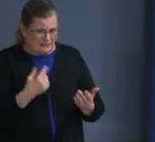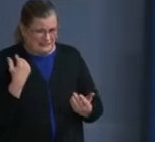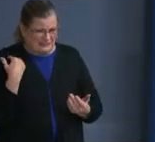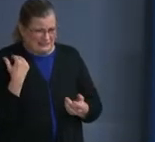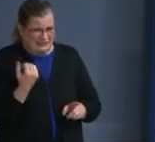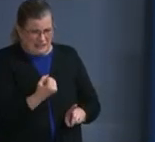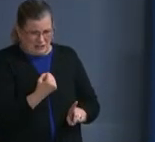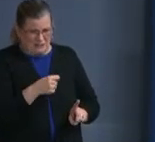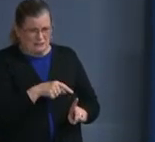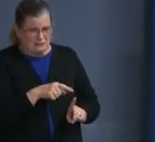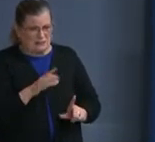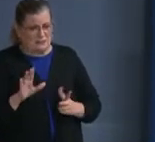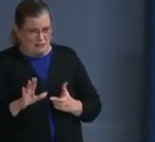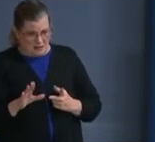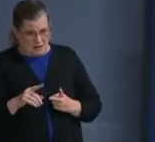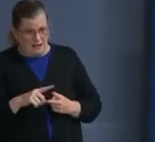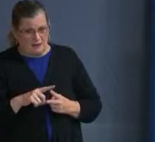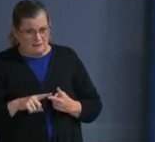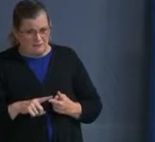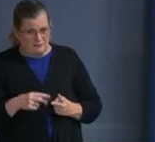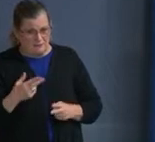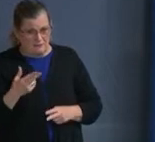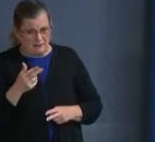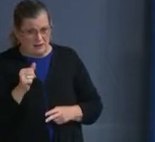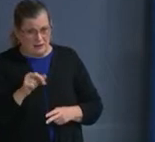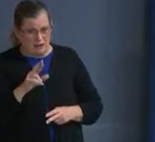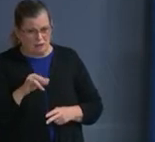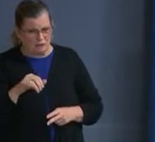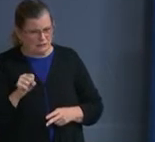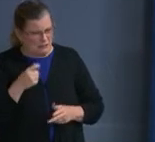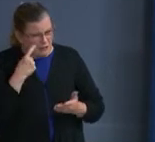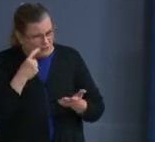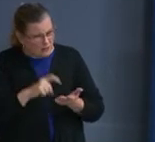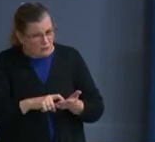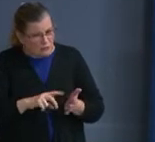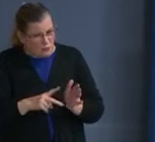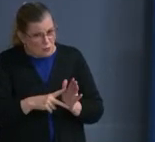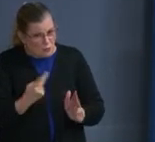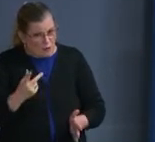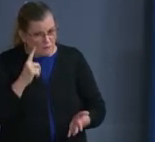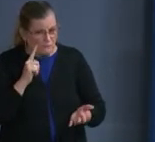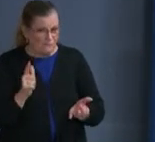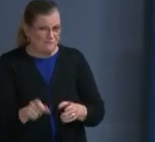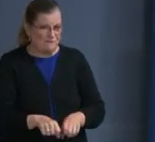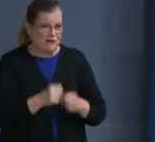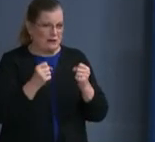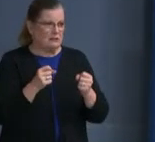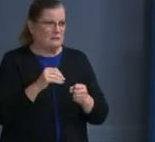Harry's was cited twice for violating COVID. Can we get your response to that, number one?